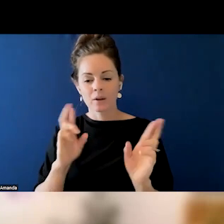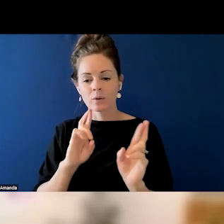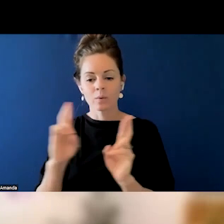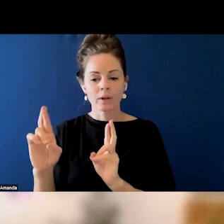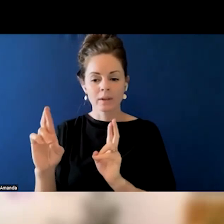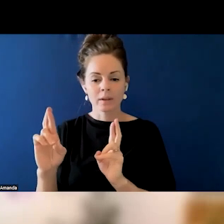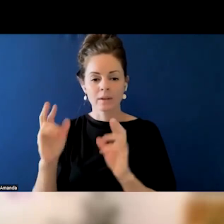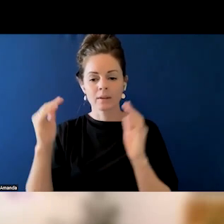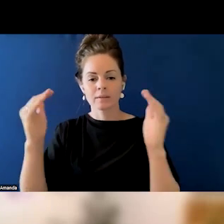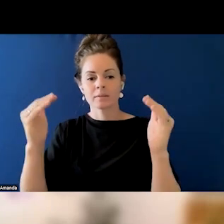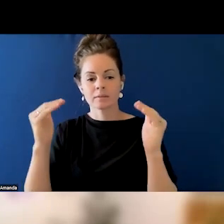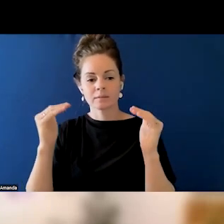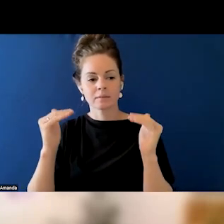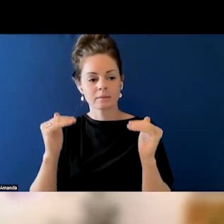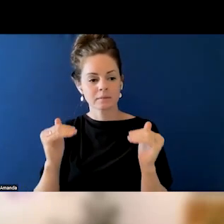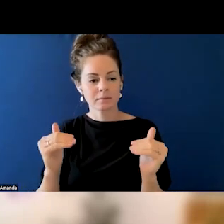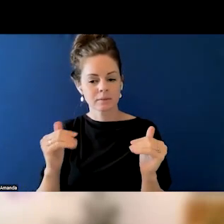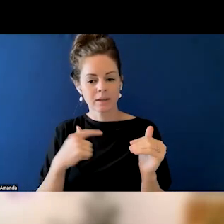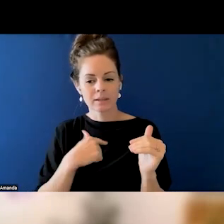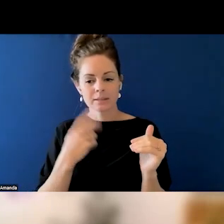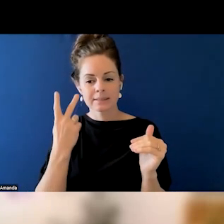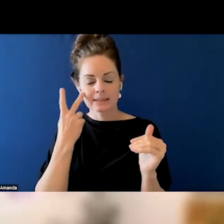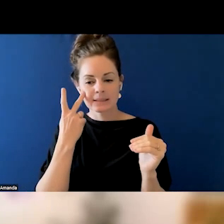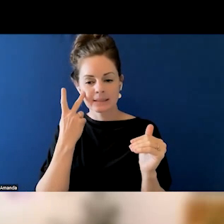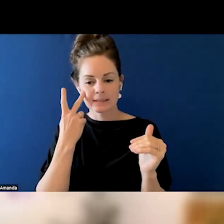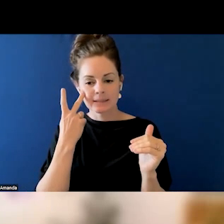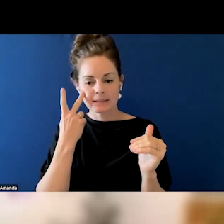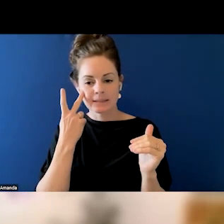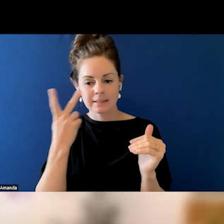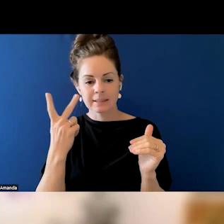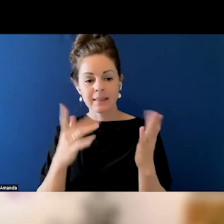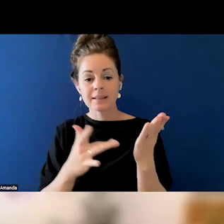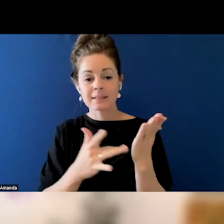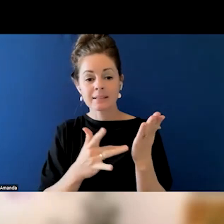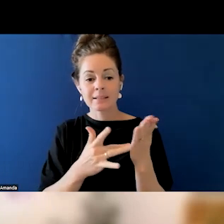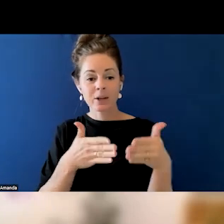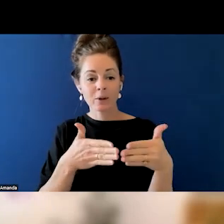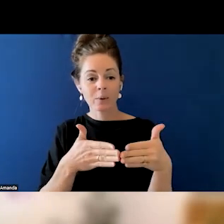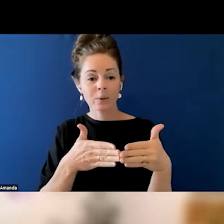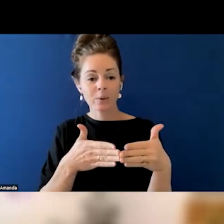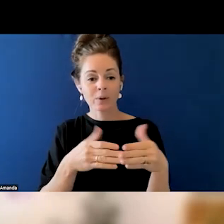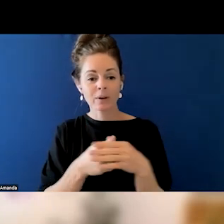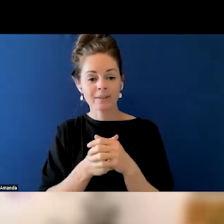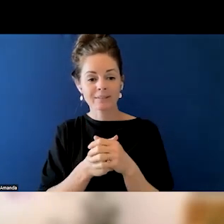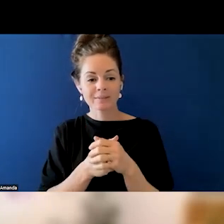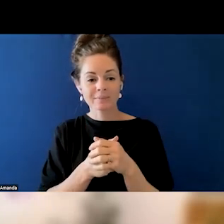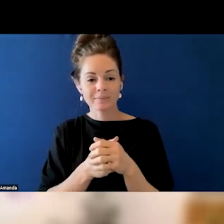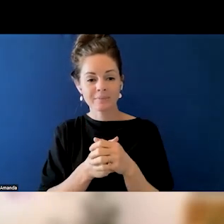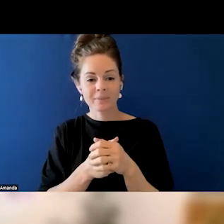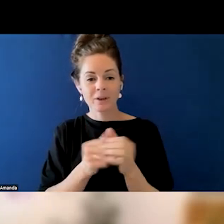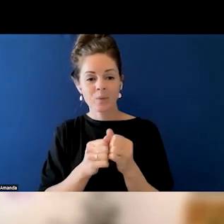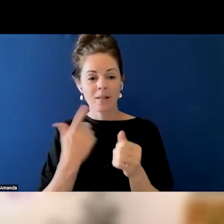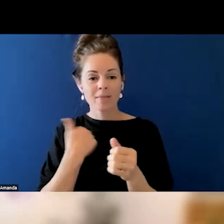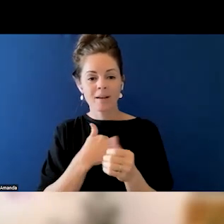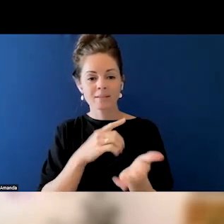to, I see our Tech Corner. And we have with us at our Tech